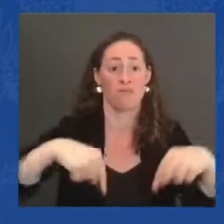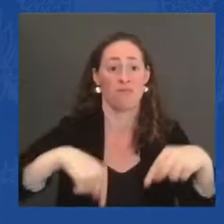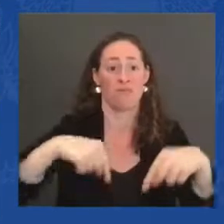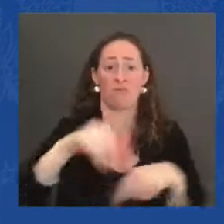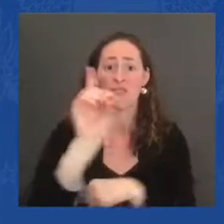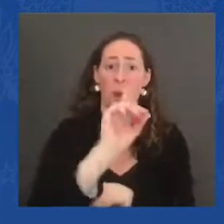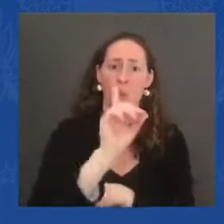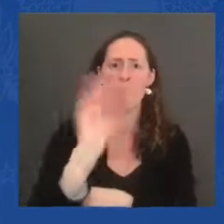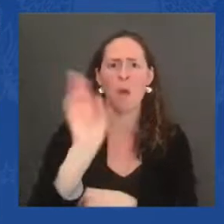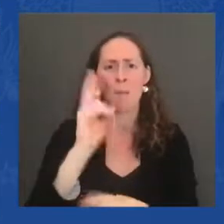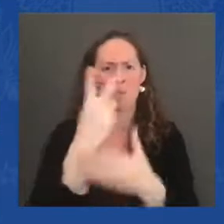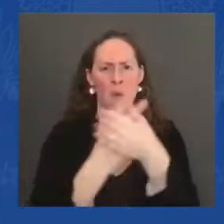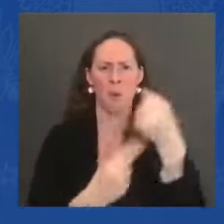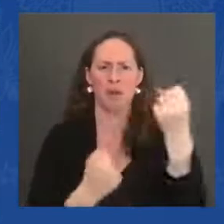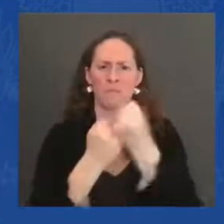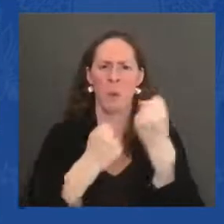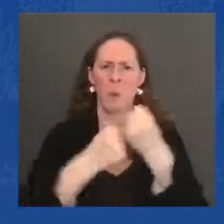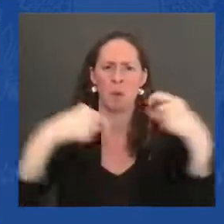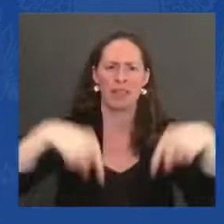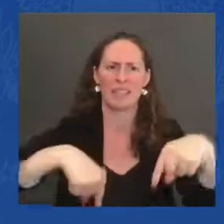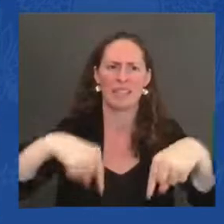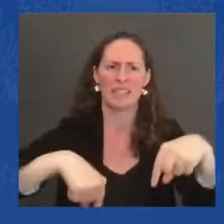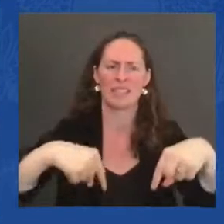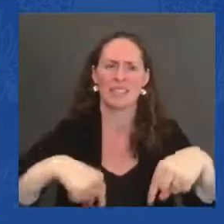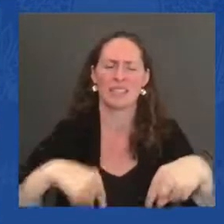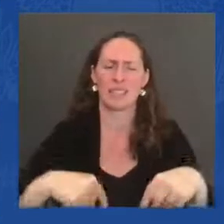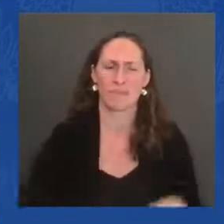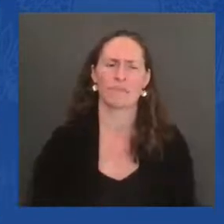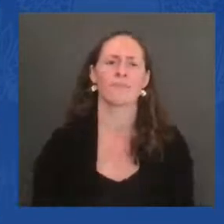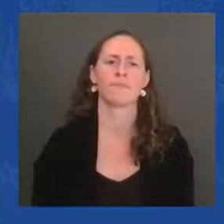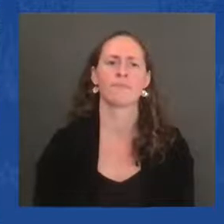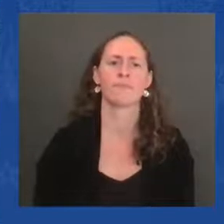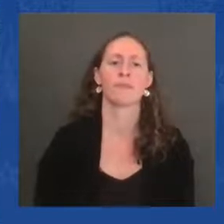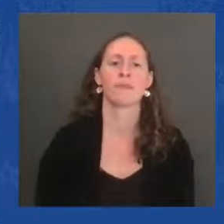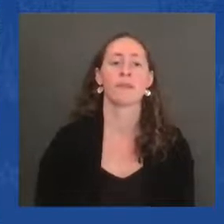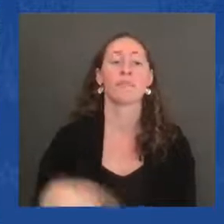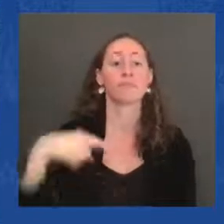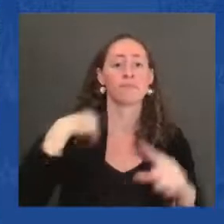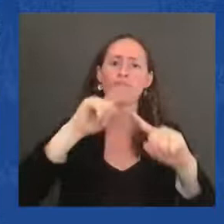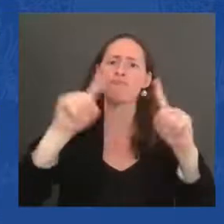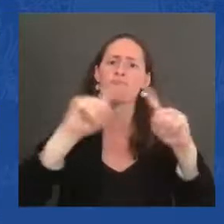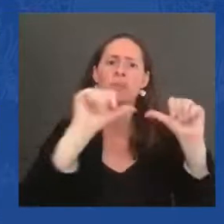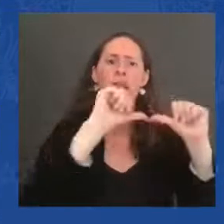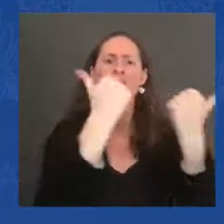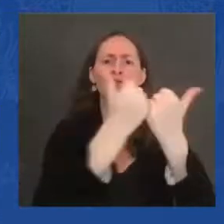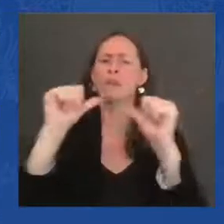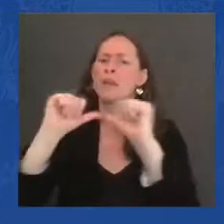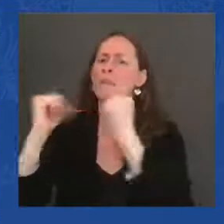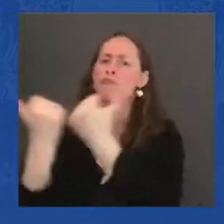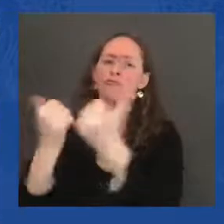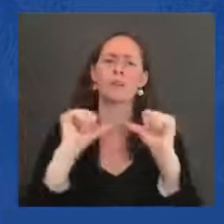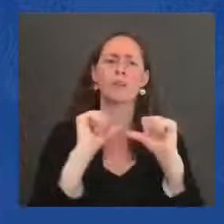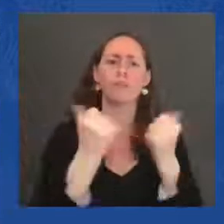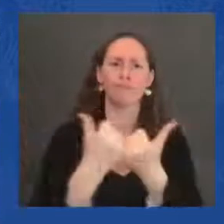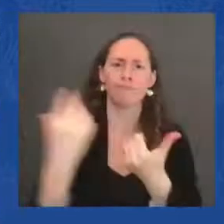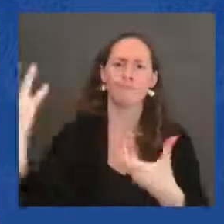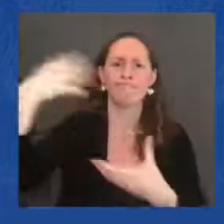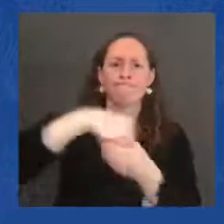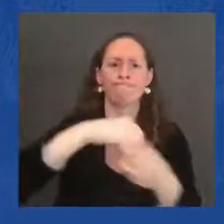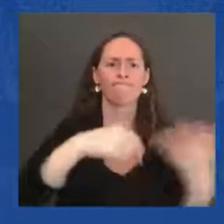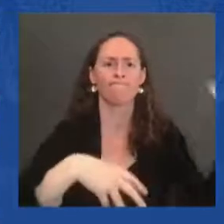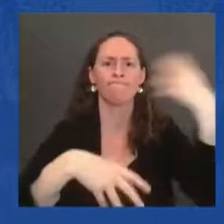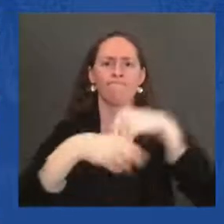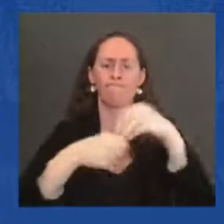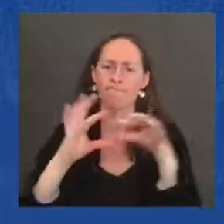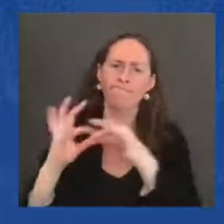to coordinate the resources to fight wildfires, I'm here to hear what's on your mind and what more